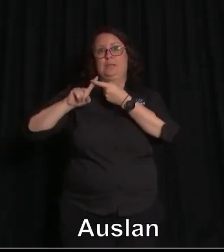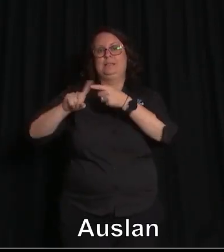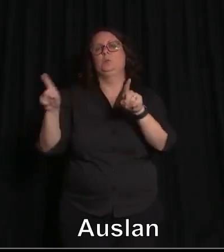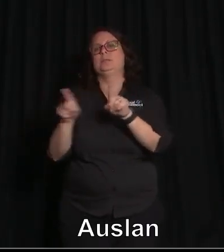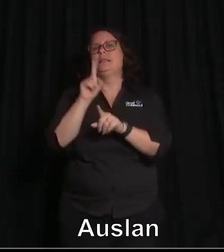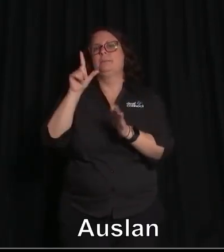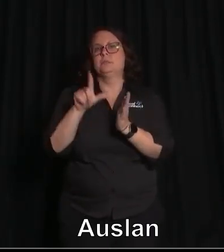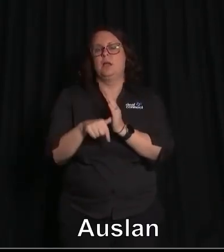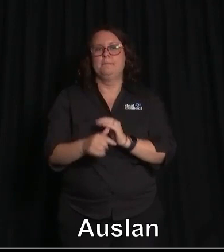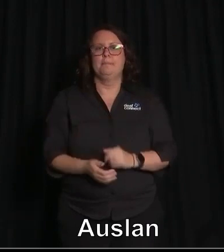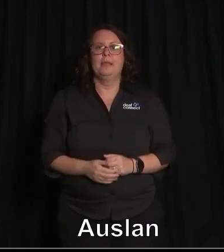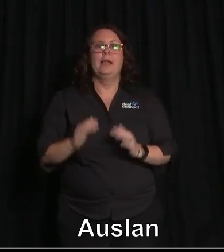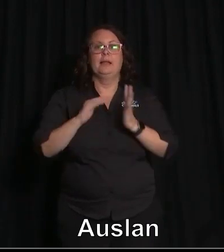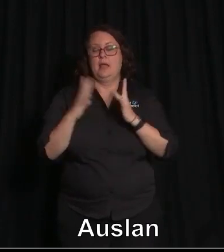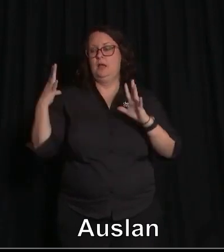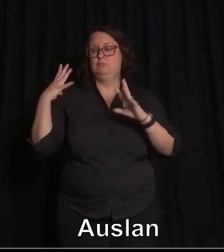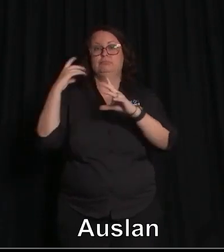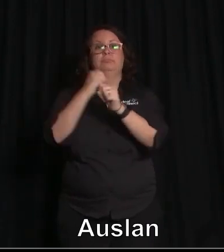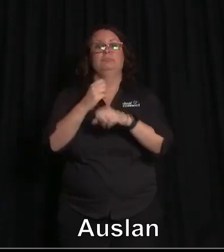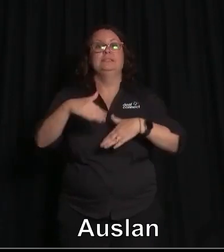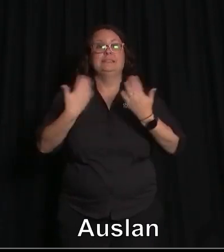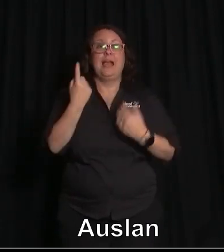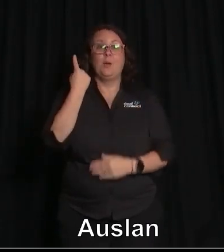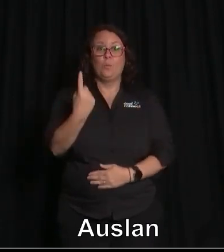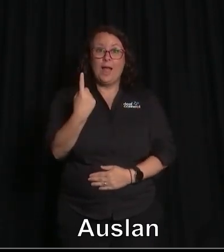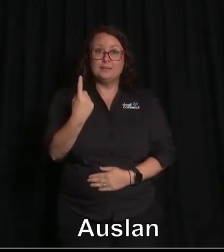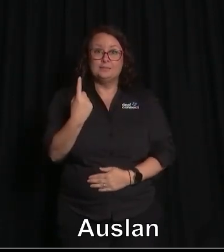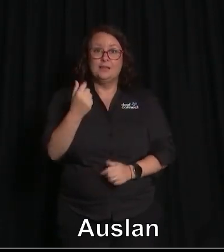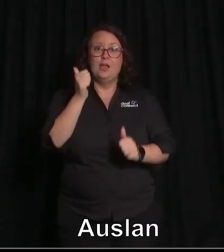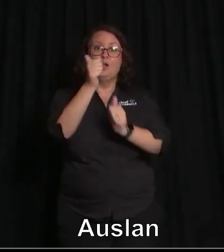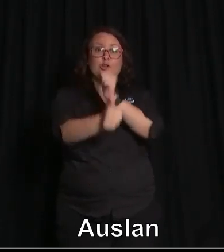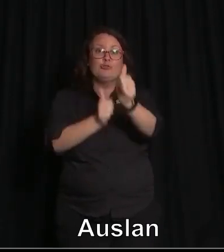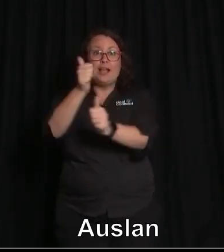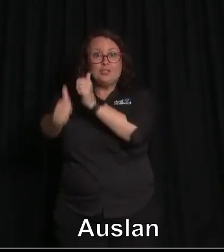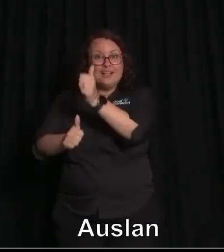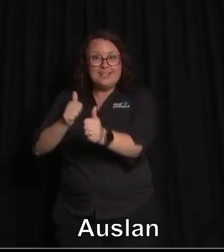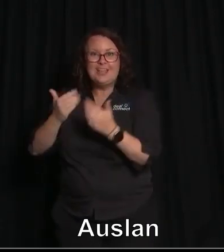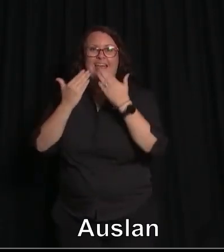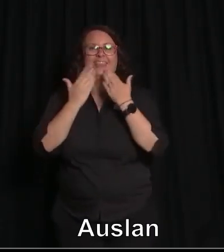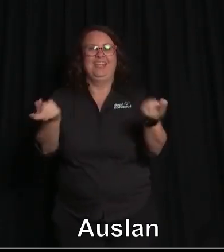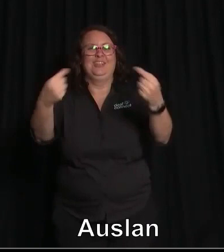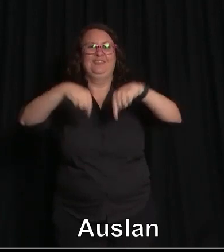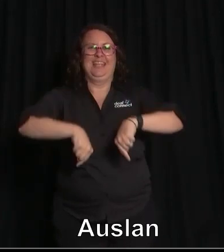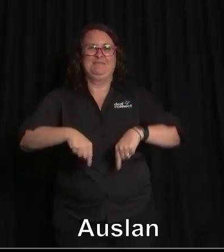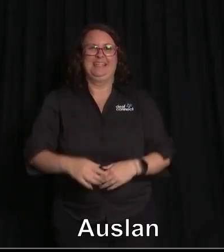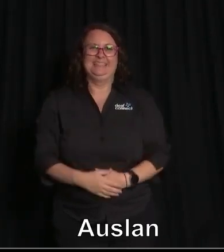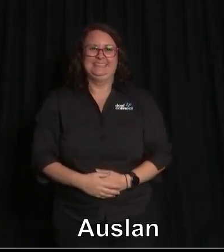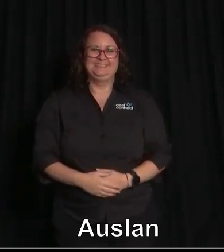these. So that brings us to the end of day 1 of this conference. Congratulations, and thank you for being here.